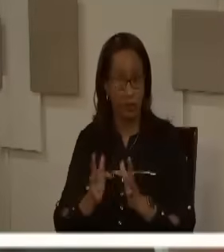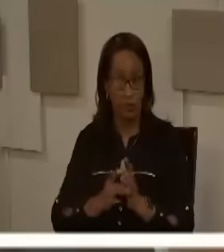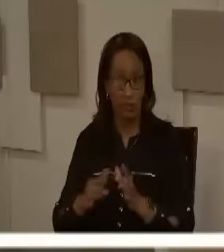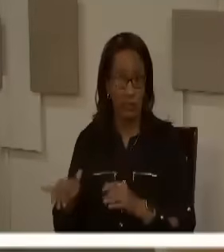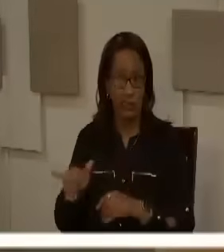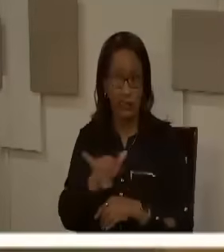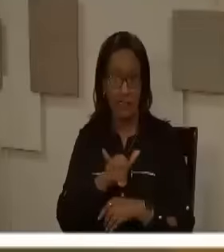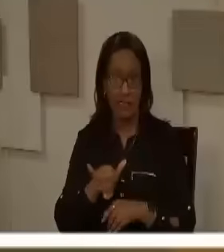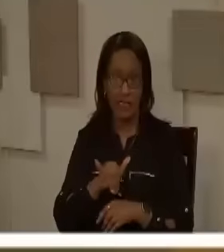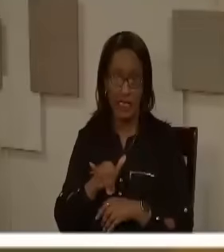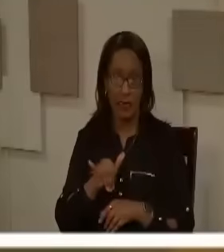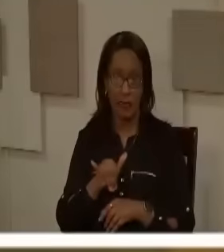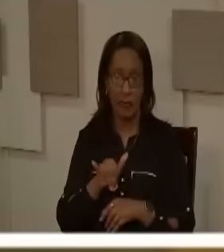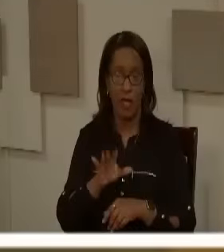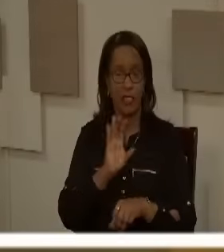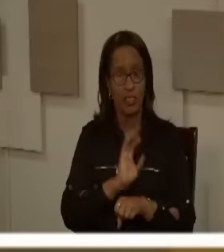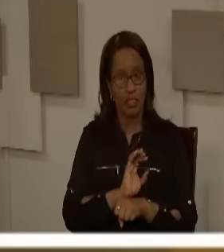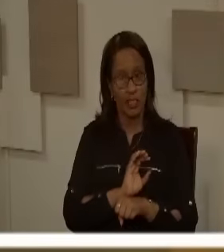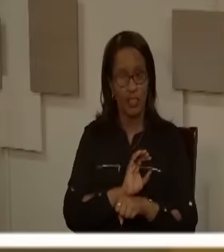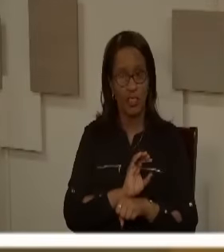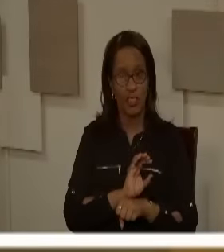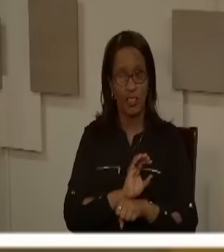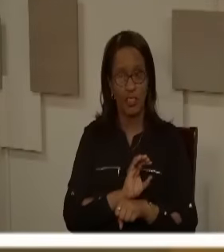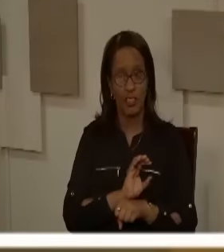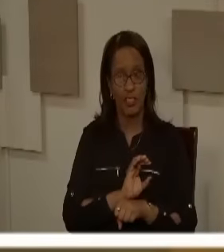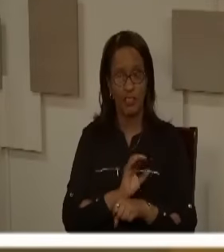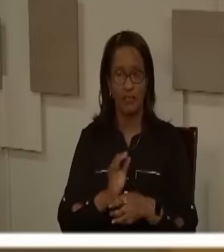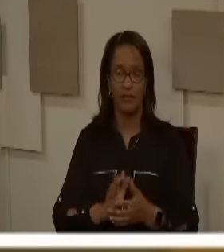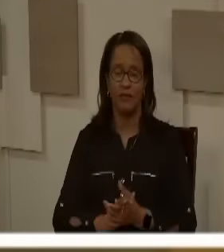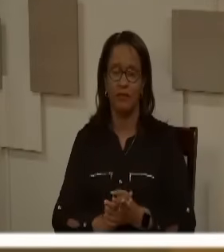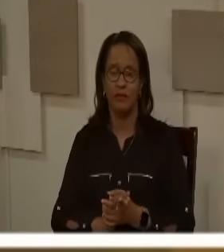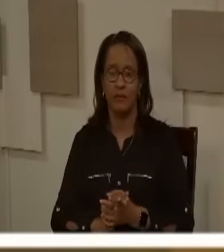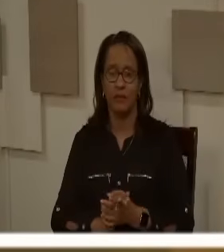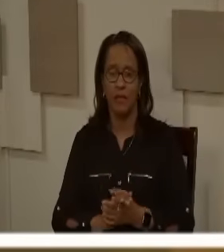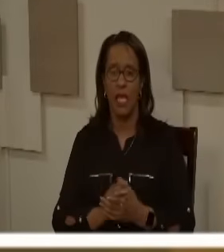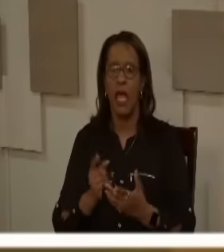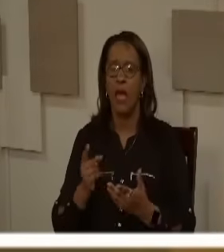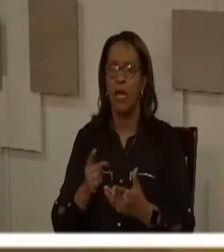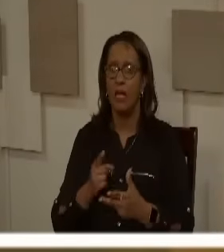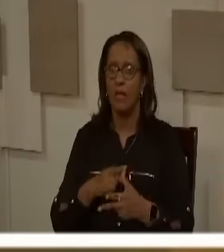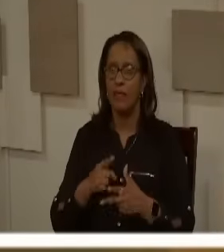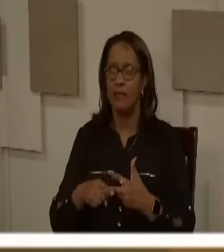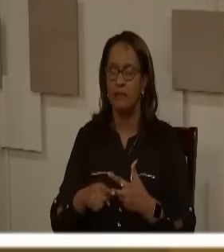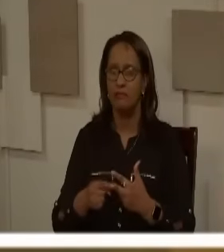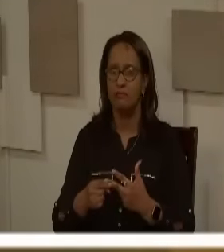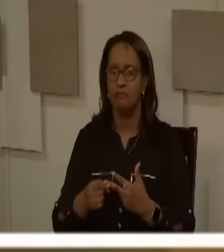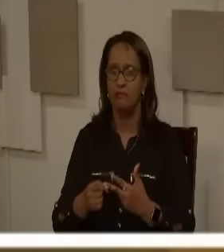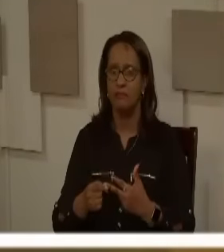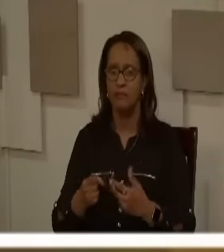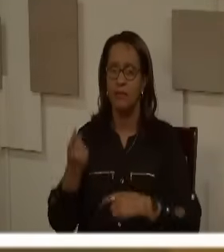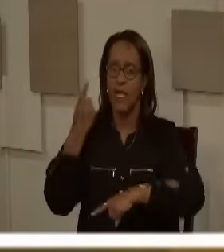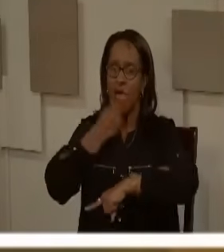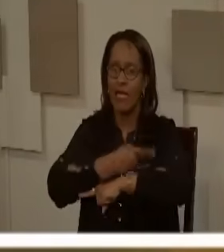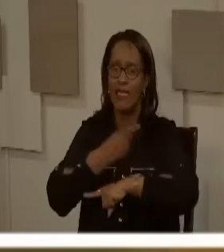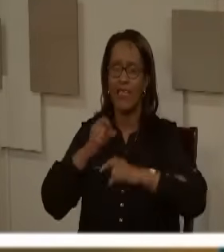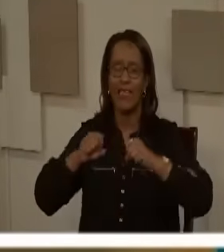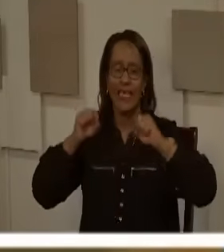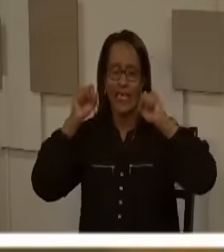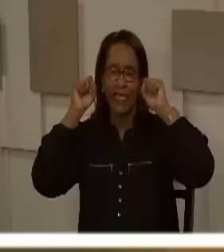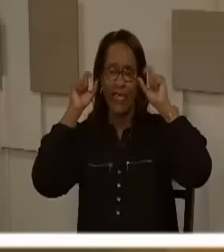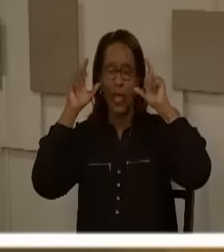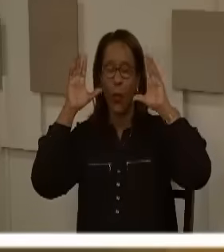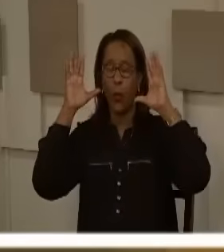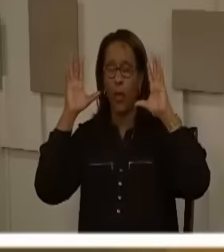On that day when you wake up, and from the time you wake up, everything is going wrong. Everything going wrong. The hair